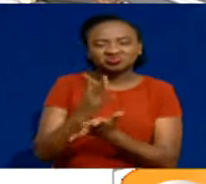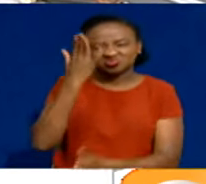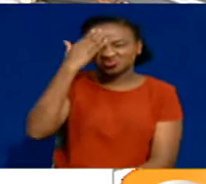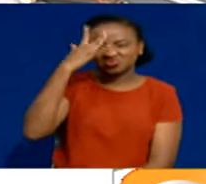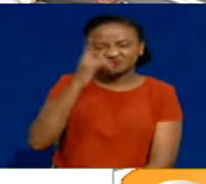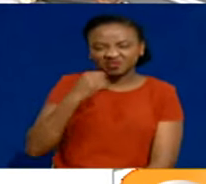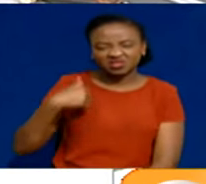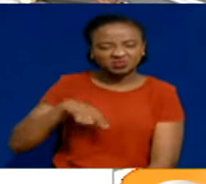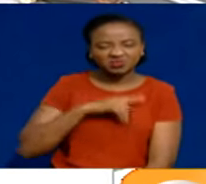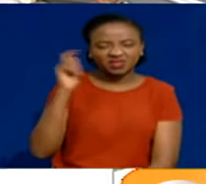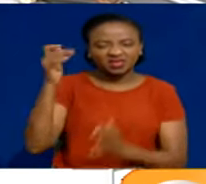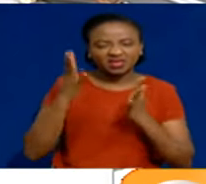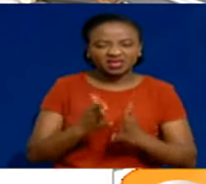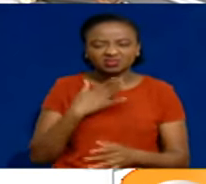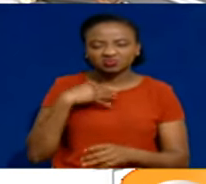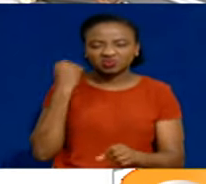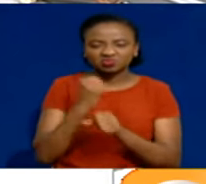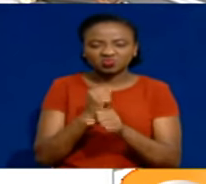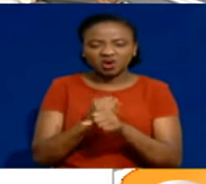things, huh?